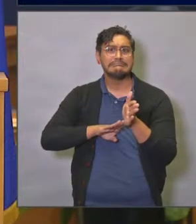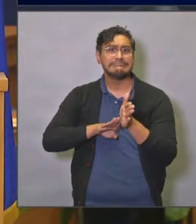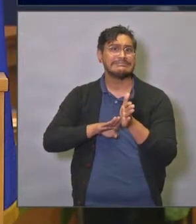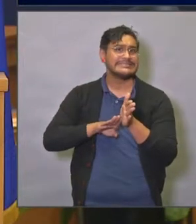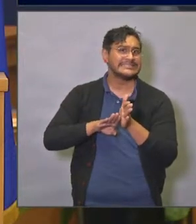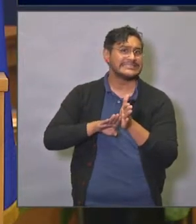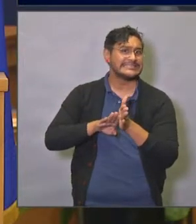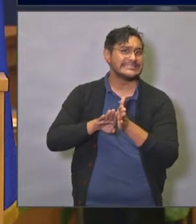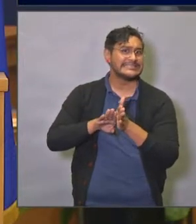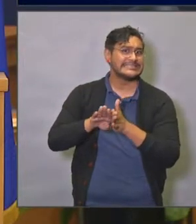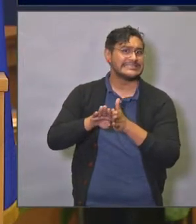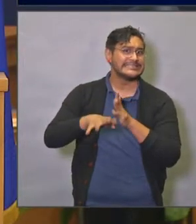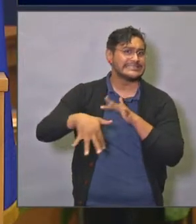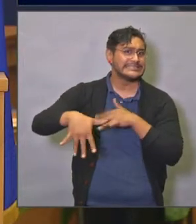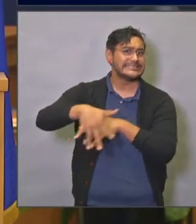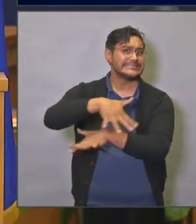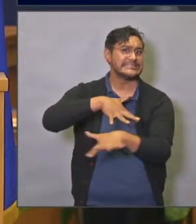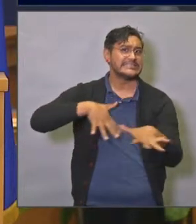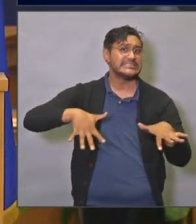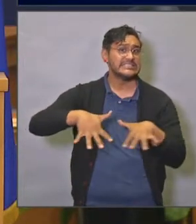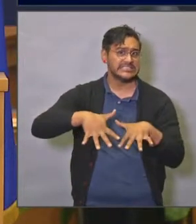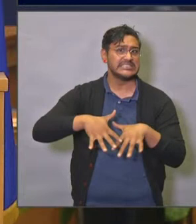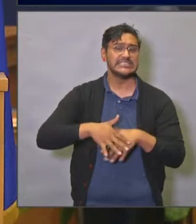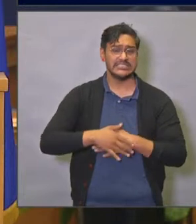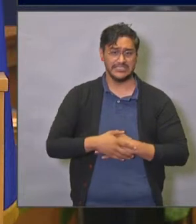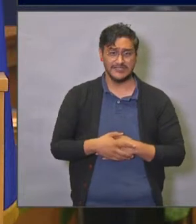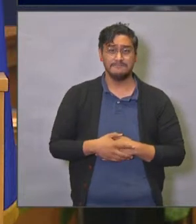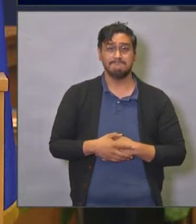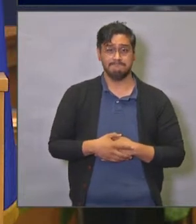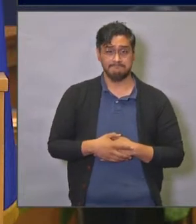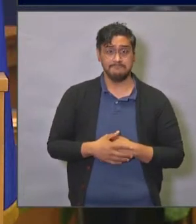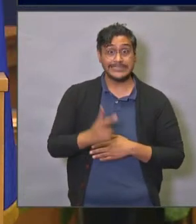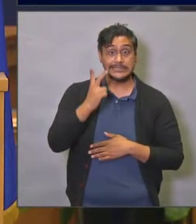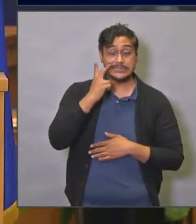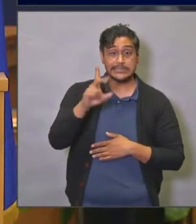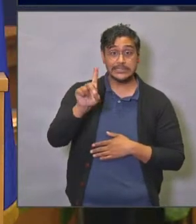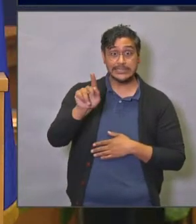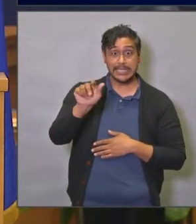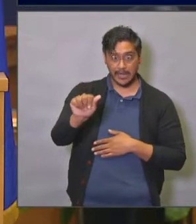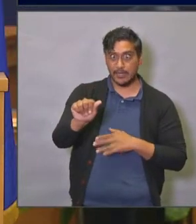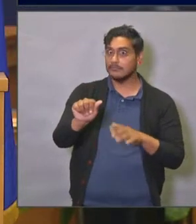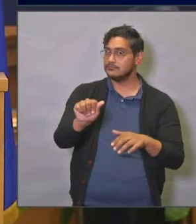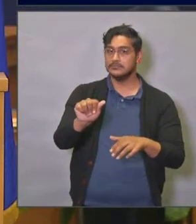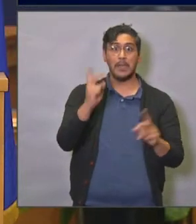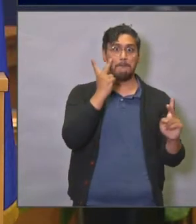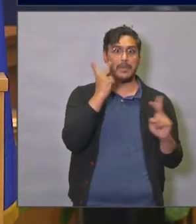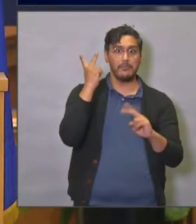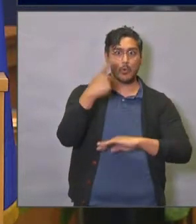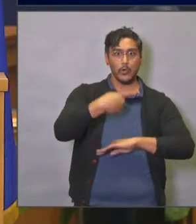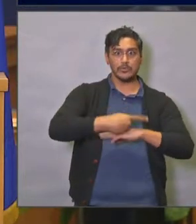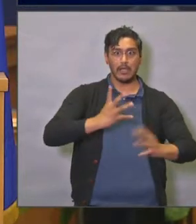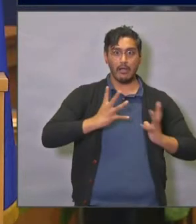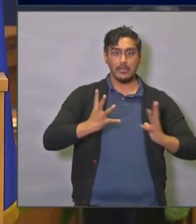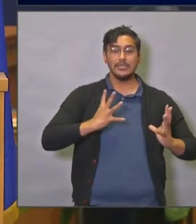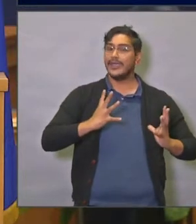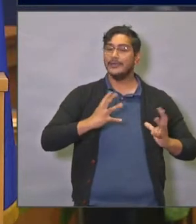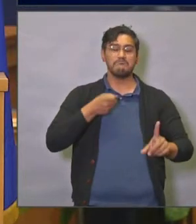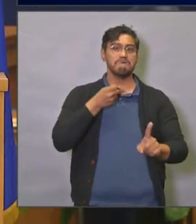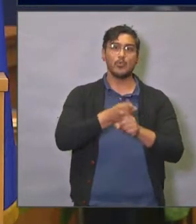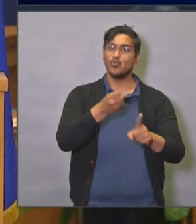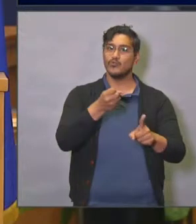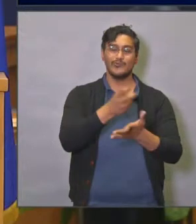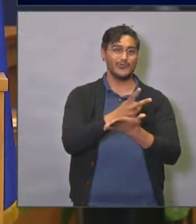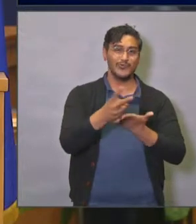more transmission. And as you know, if you look at our data, we saw that 2 to 3 weeks after Memorial Day, and we saw that